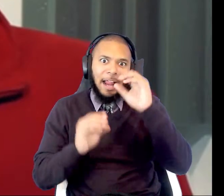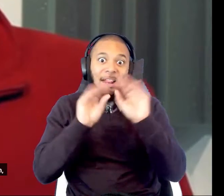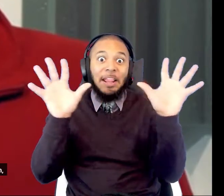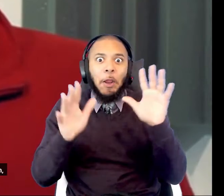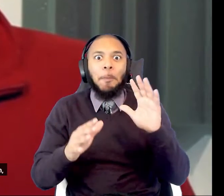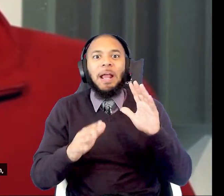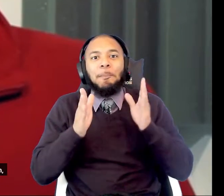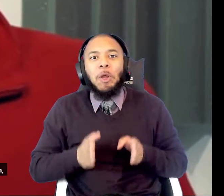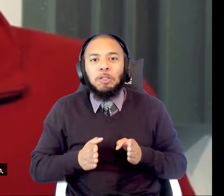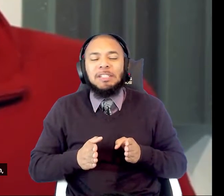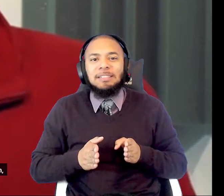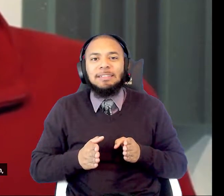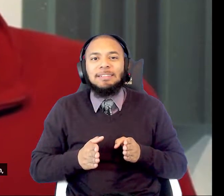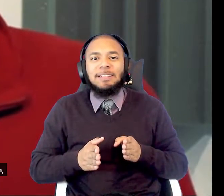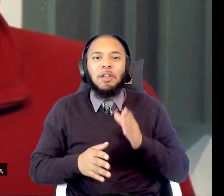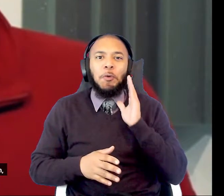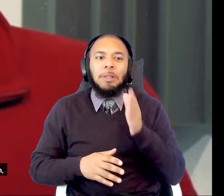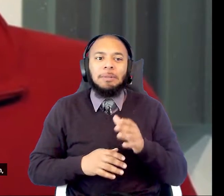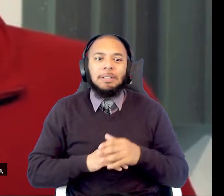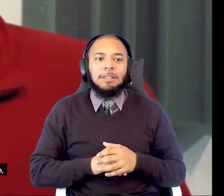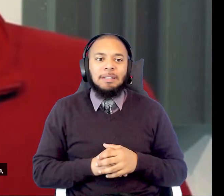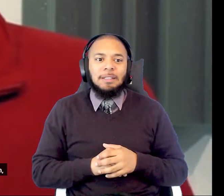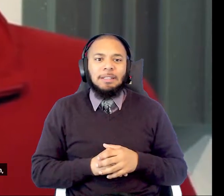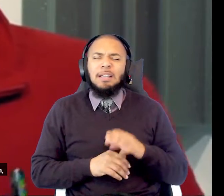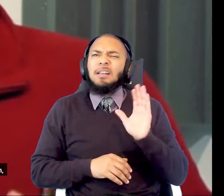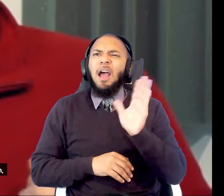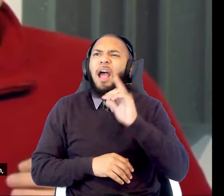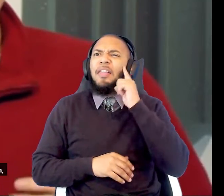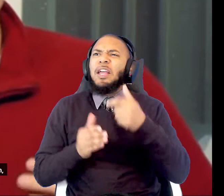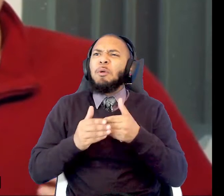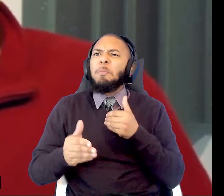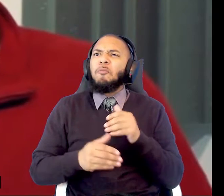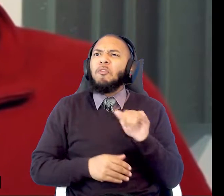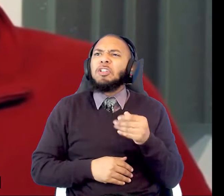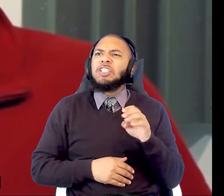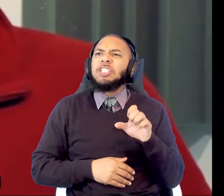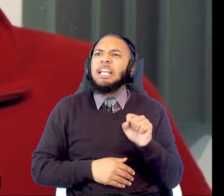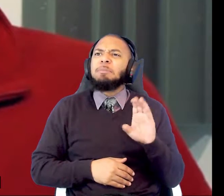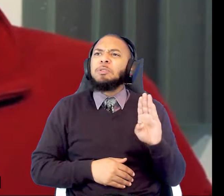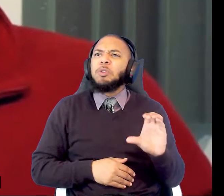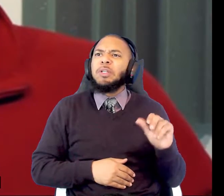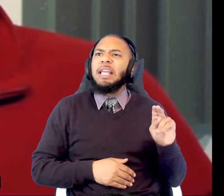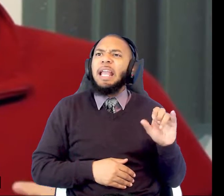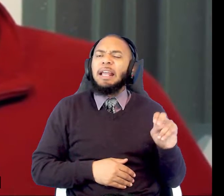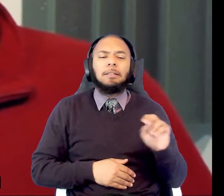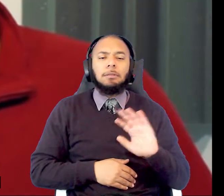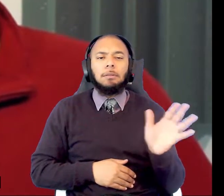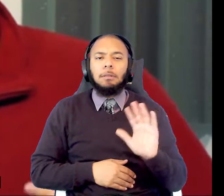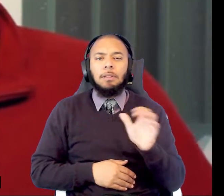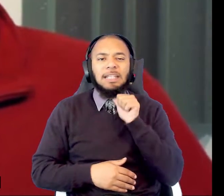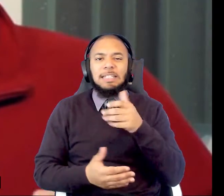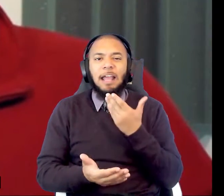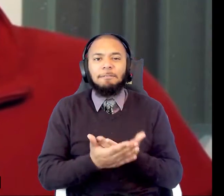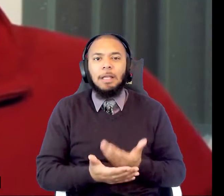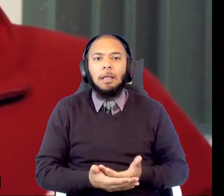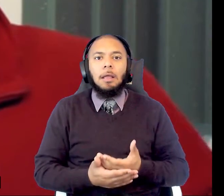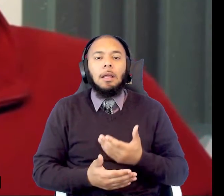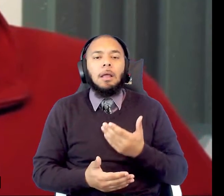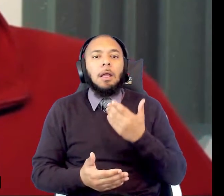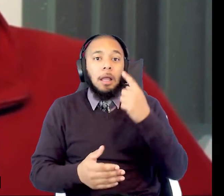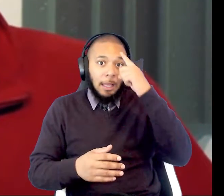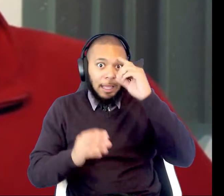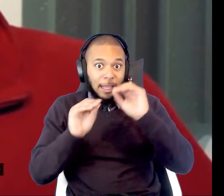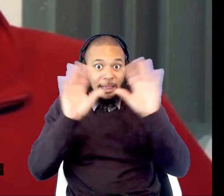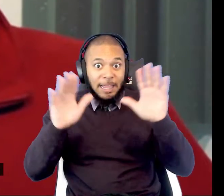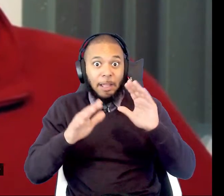president, you know, right before James Buchanan. That's not going to happen. So that's why facts aren't debatable. All right. Reasonable people don't debate